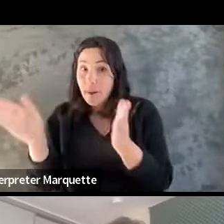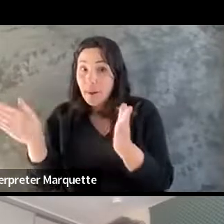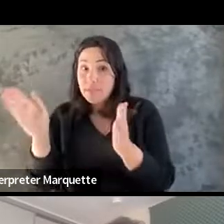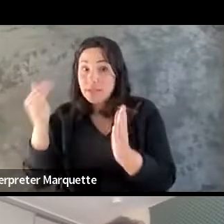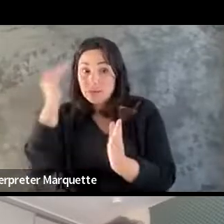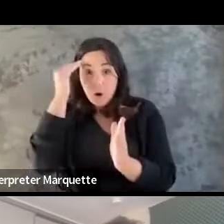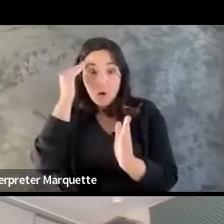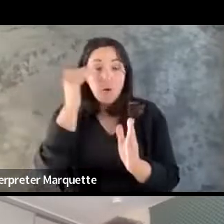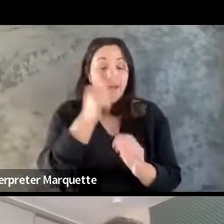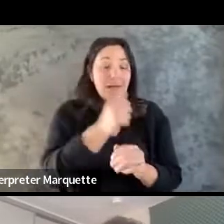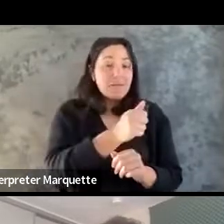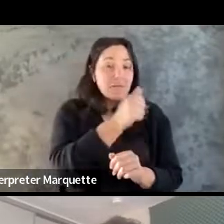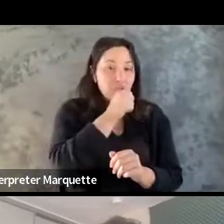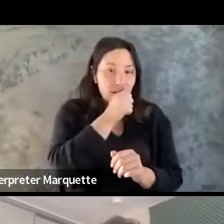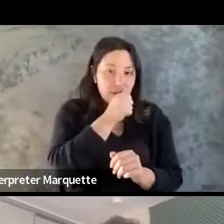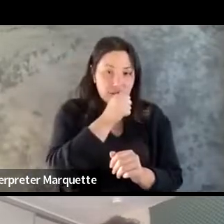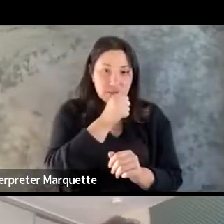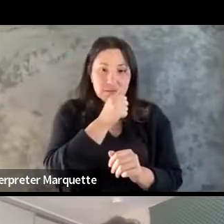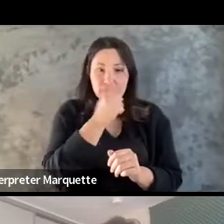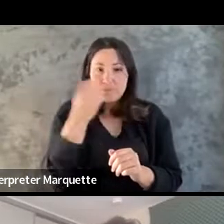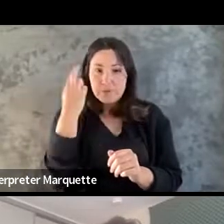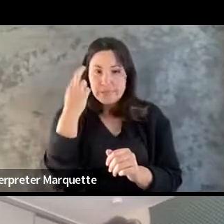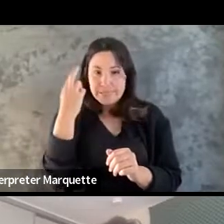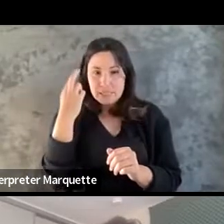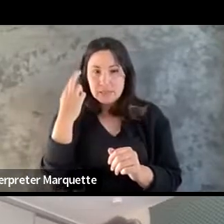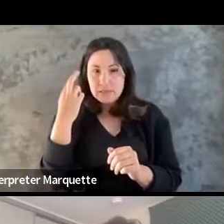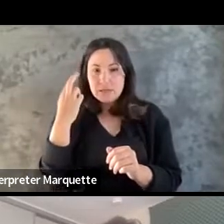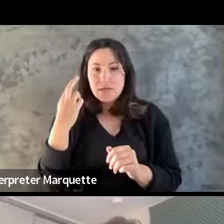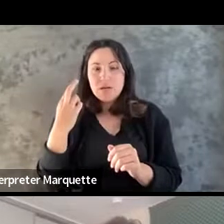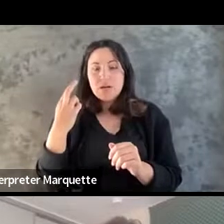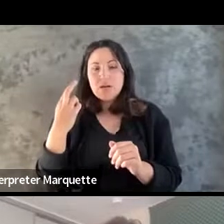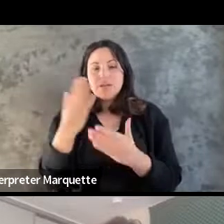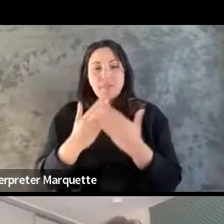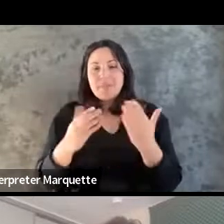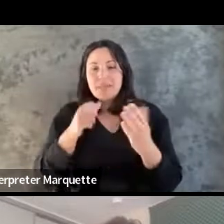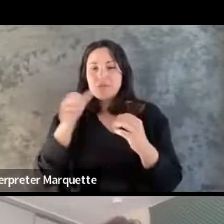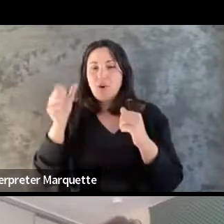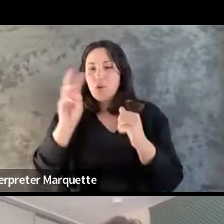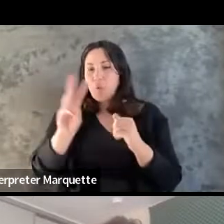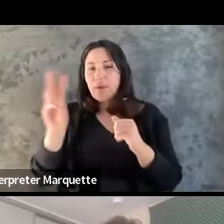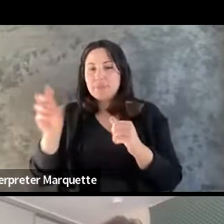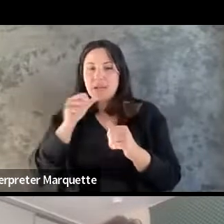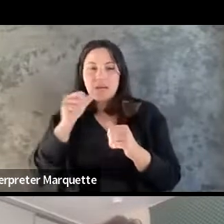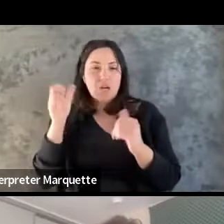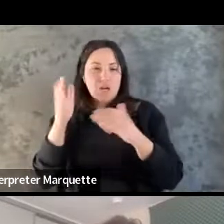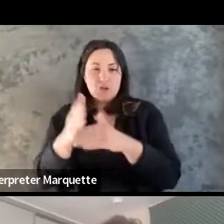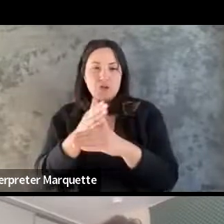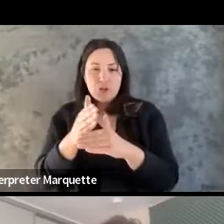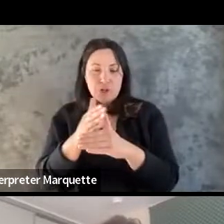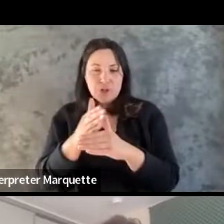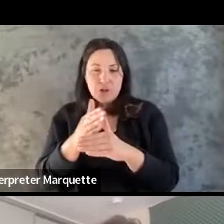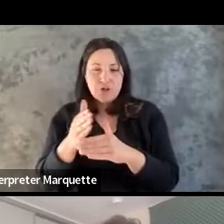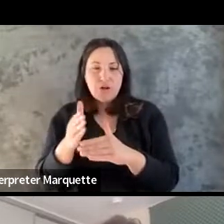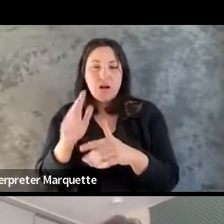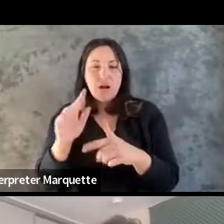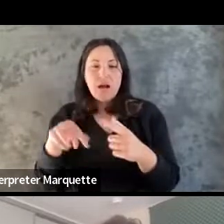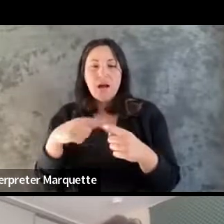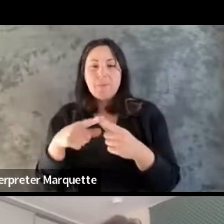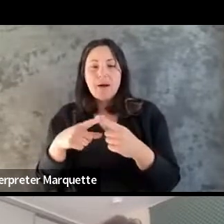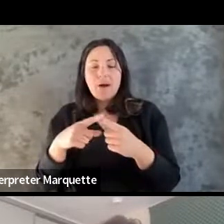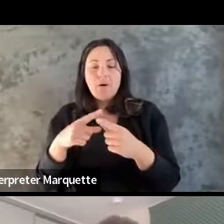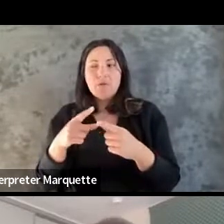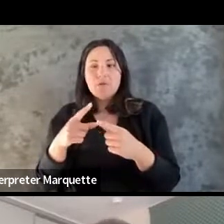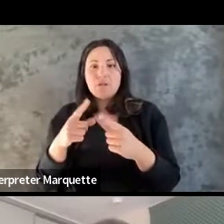real important reasons, right? There's stuff we're not going to put on the website about certain elements